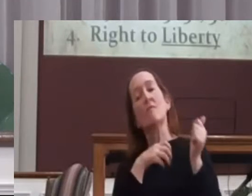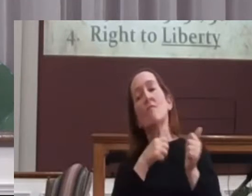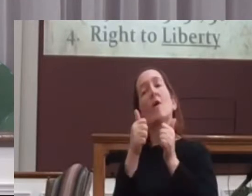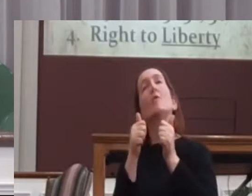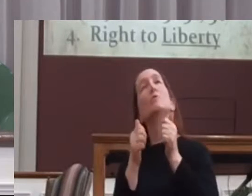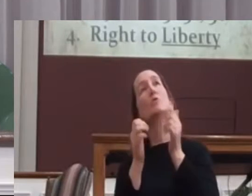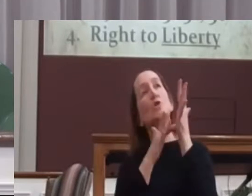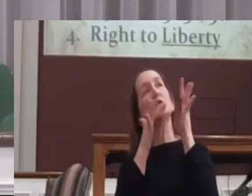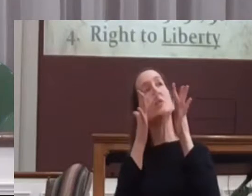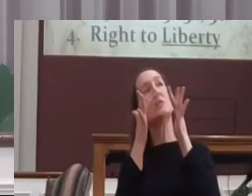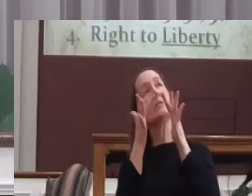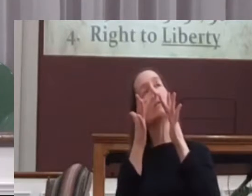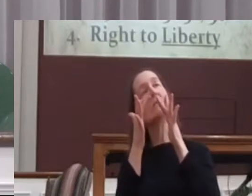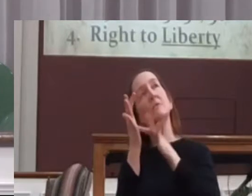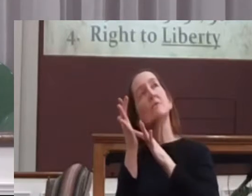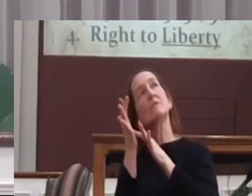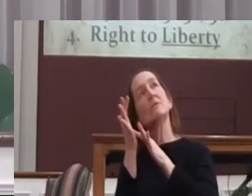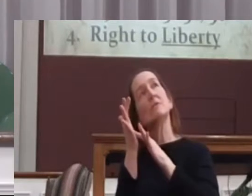weeks.